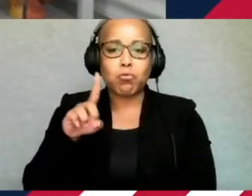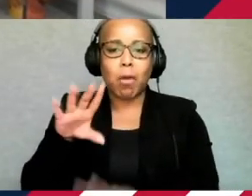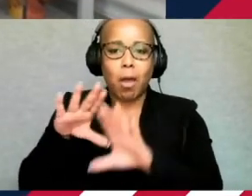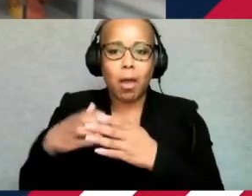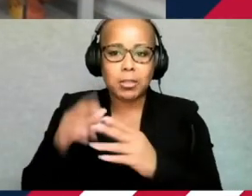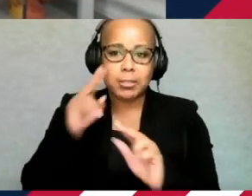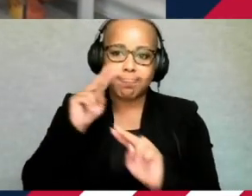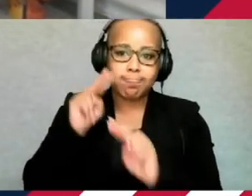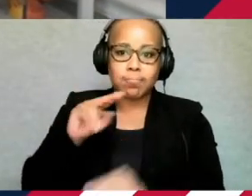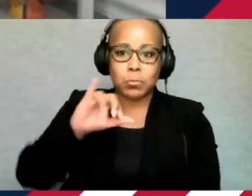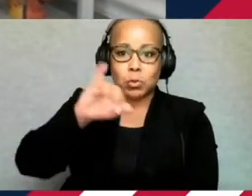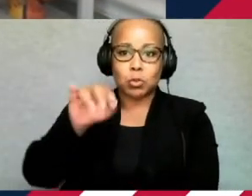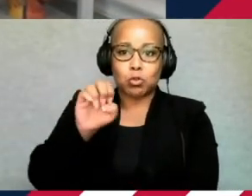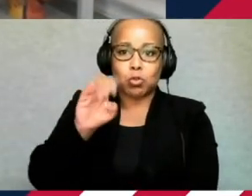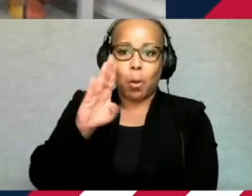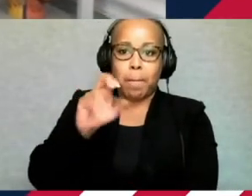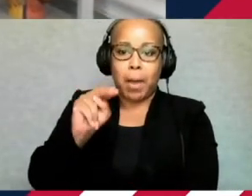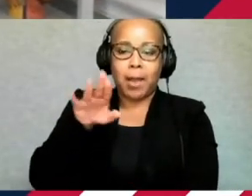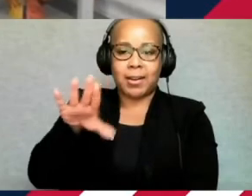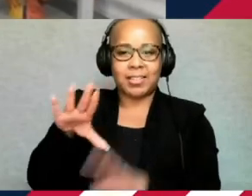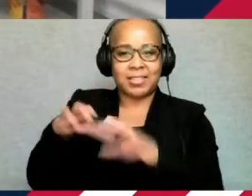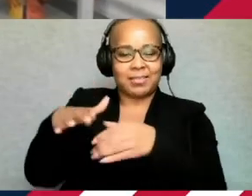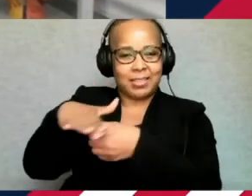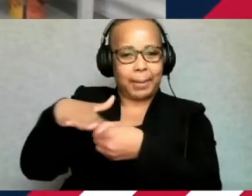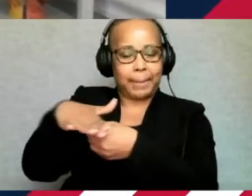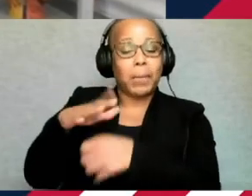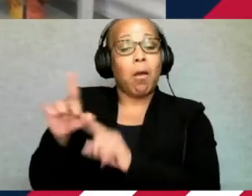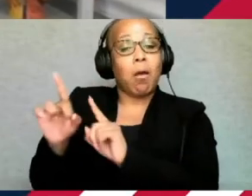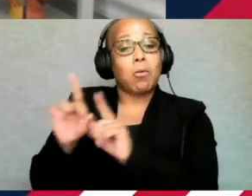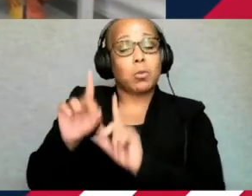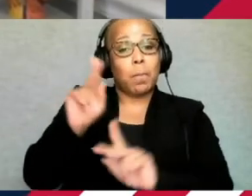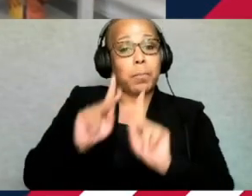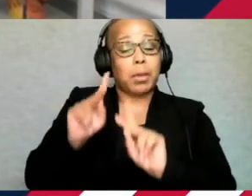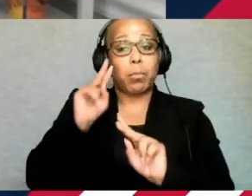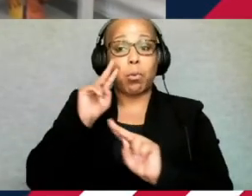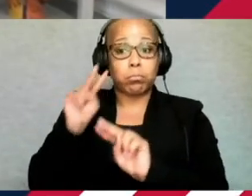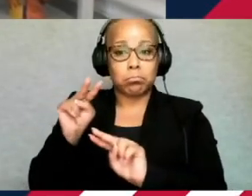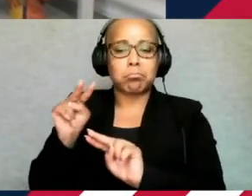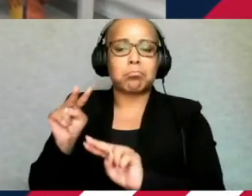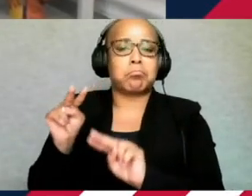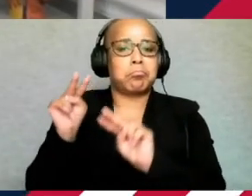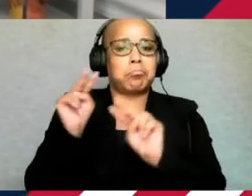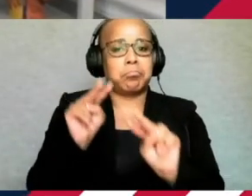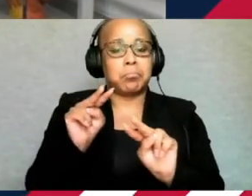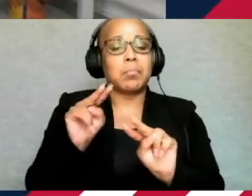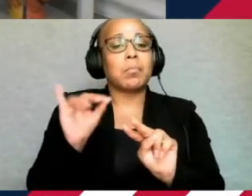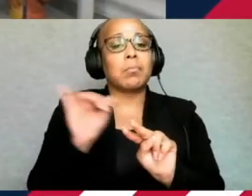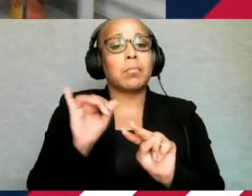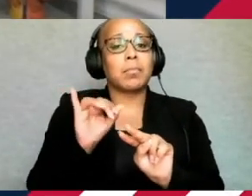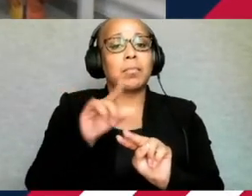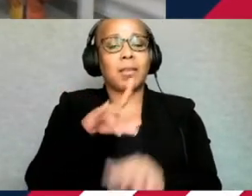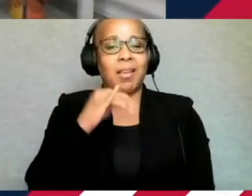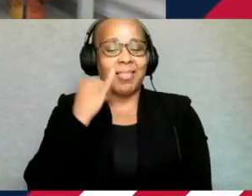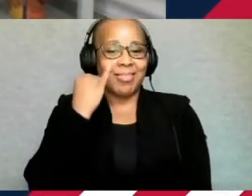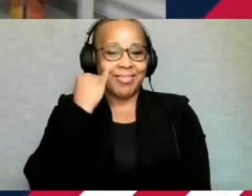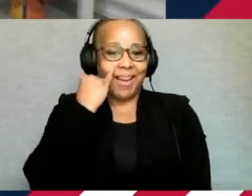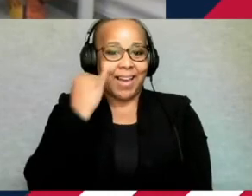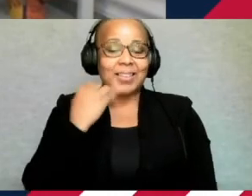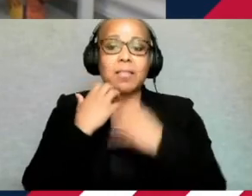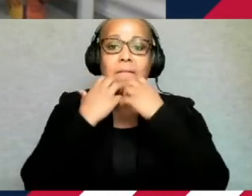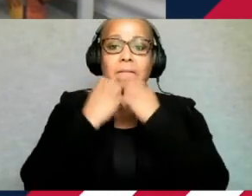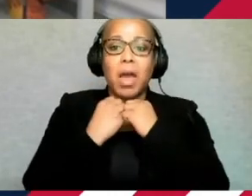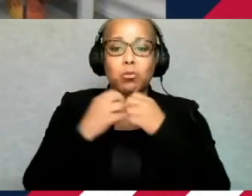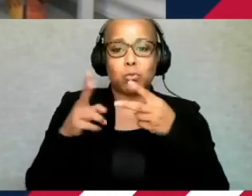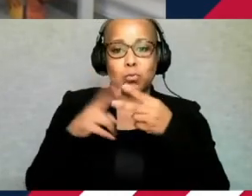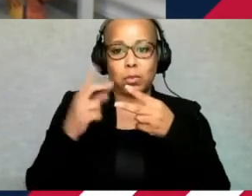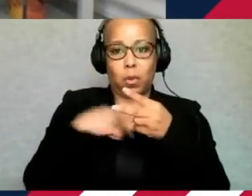Joe Biden and his team. People are also looking at the ideals and the values that we